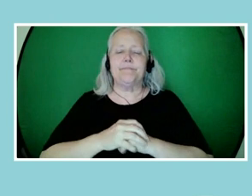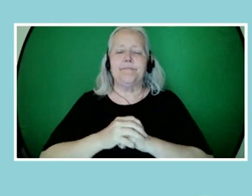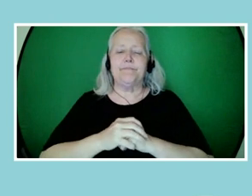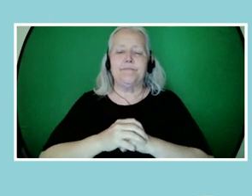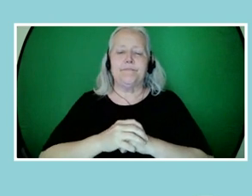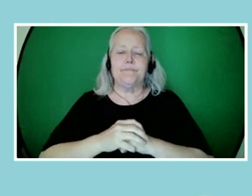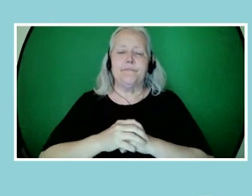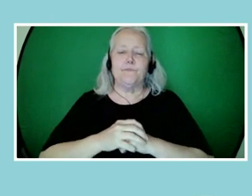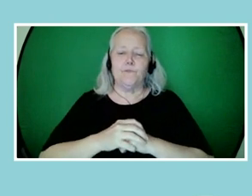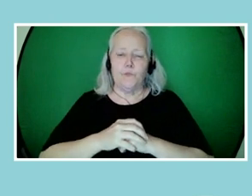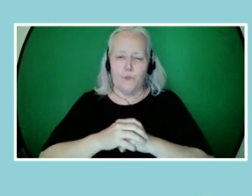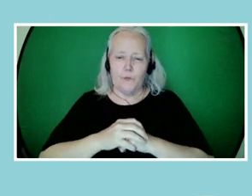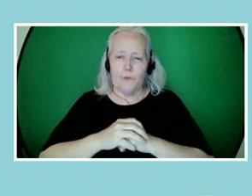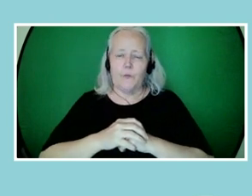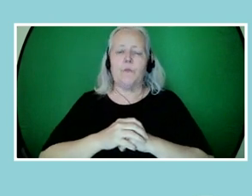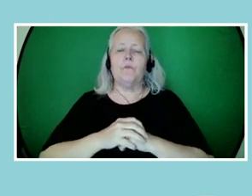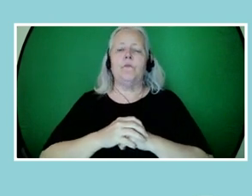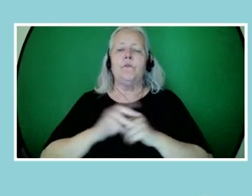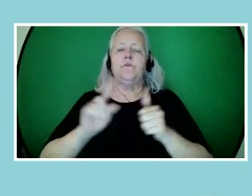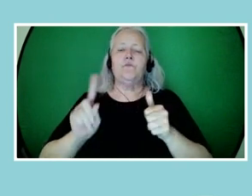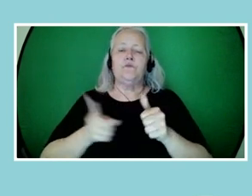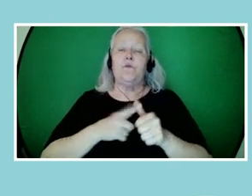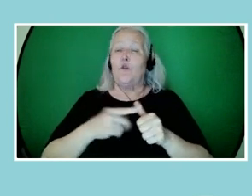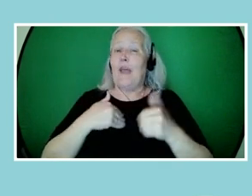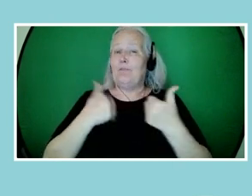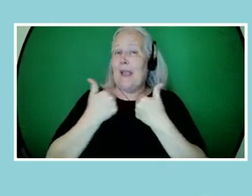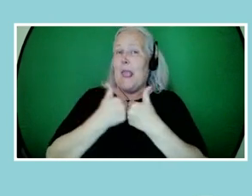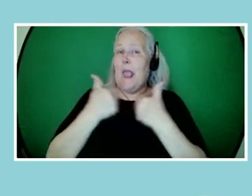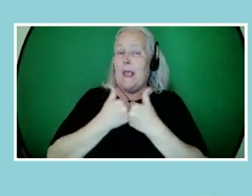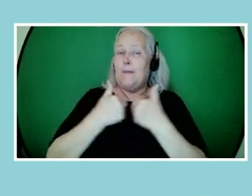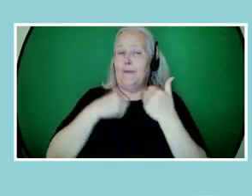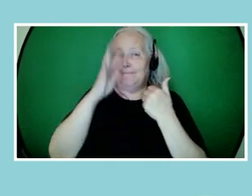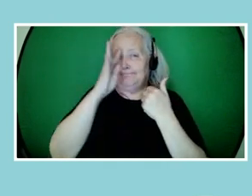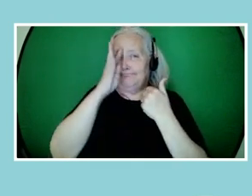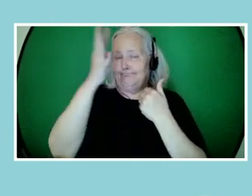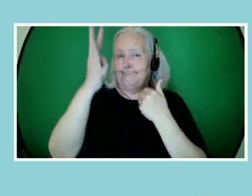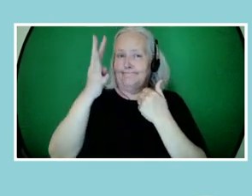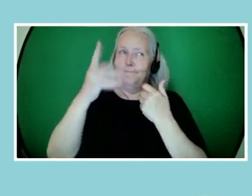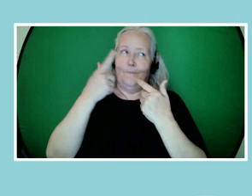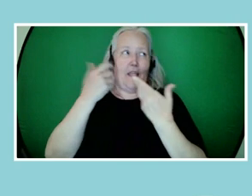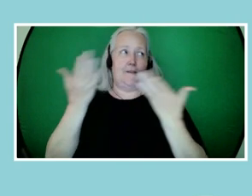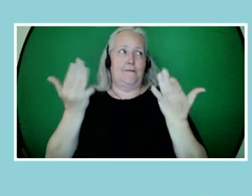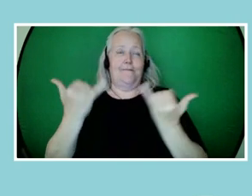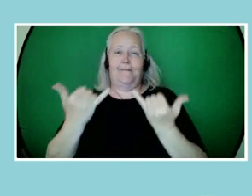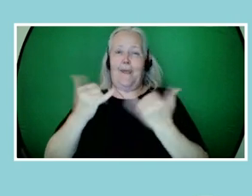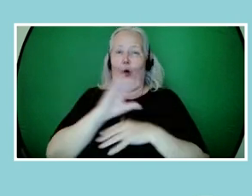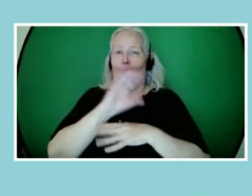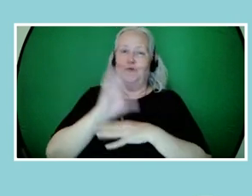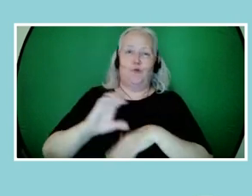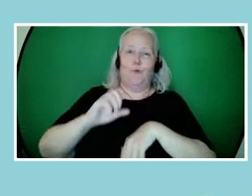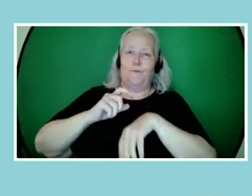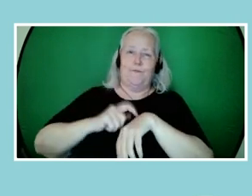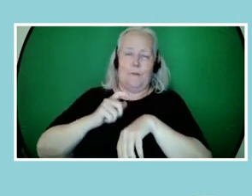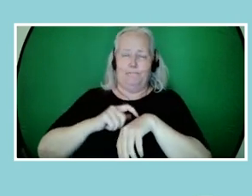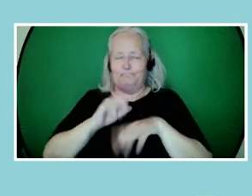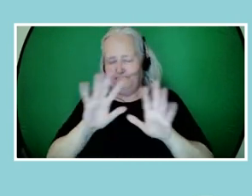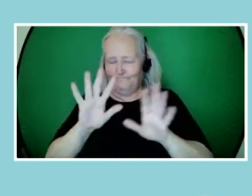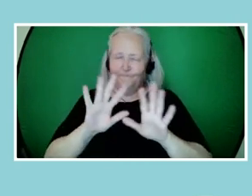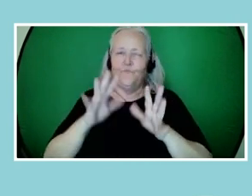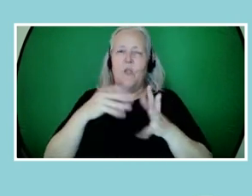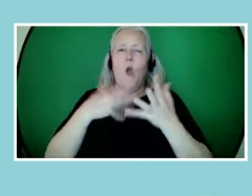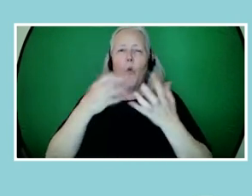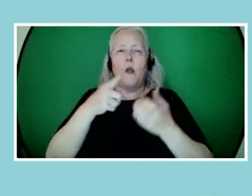So we're going to start off with a game that I invented in the Zoom era to get you to practice